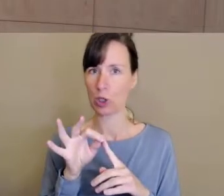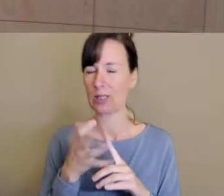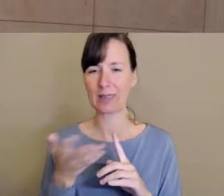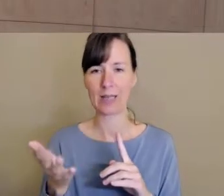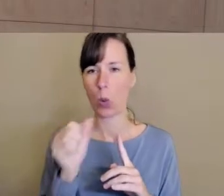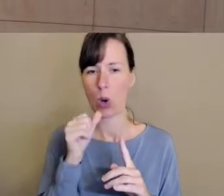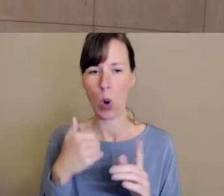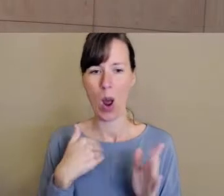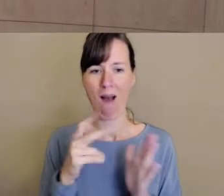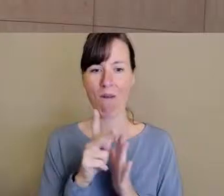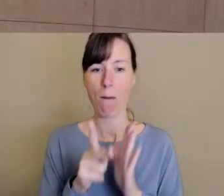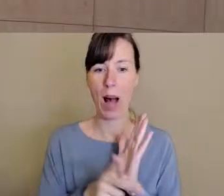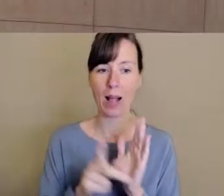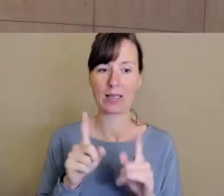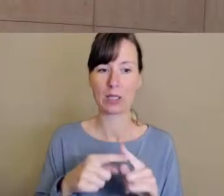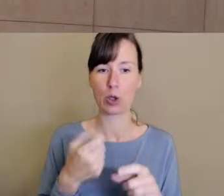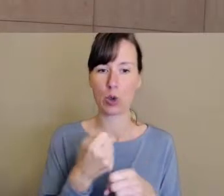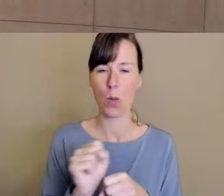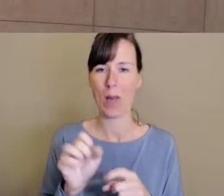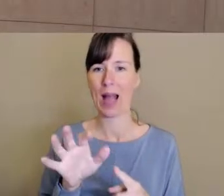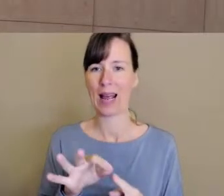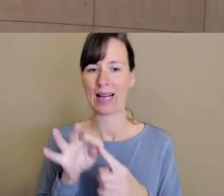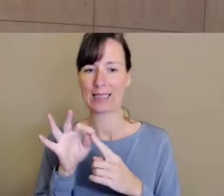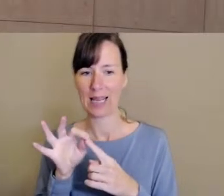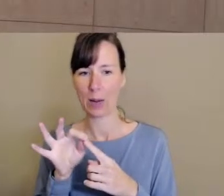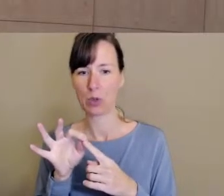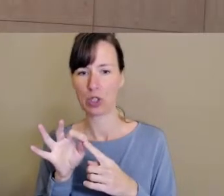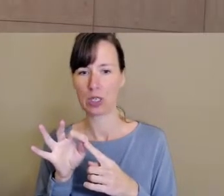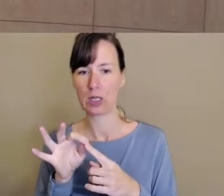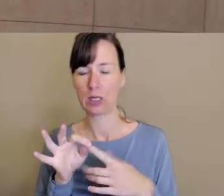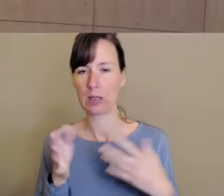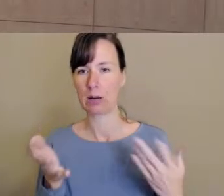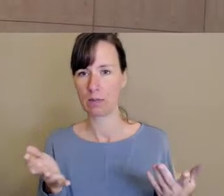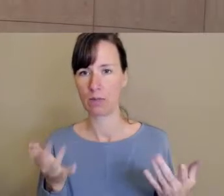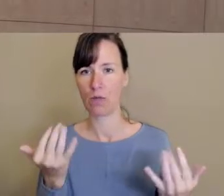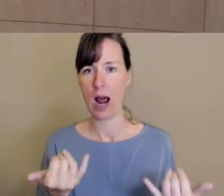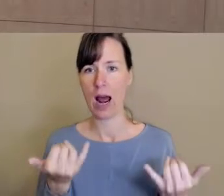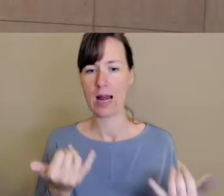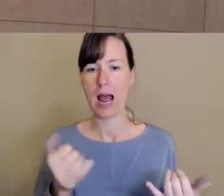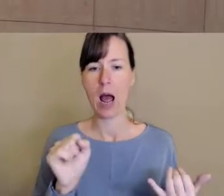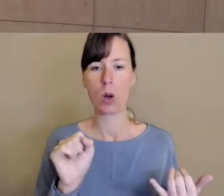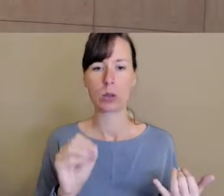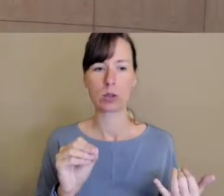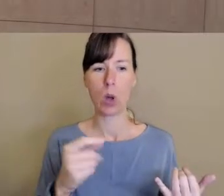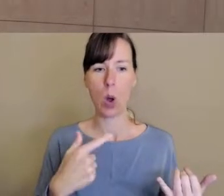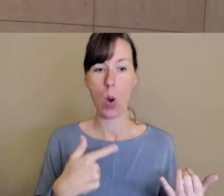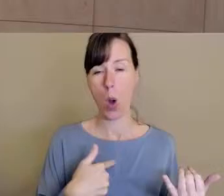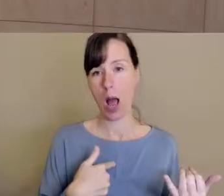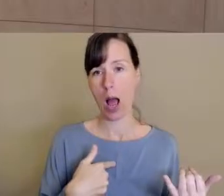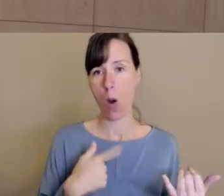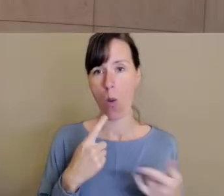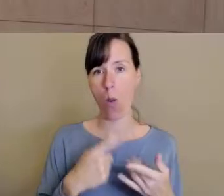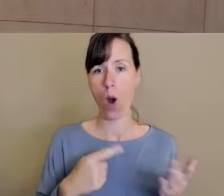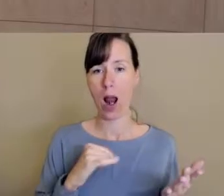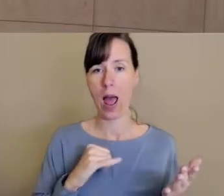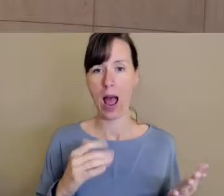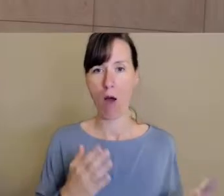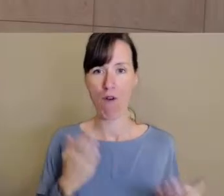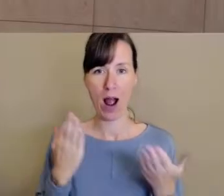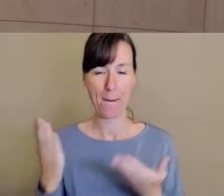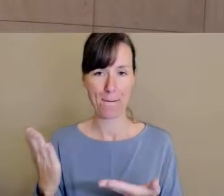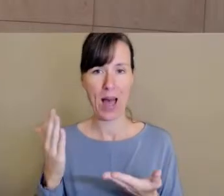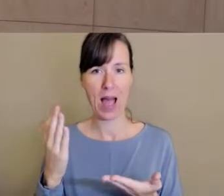to right now, right? So, this is what I would recommend as far